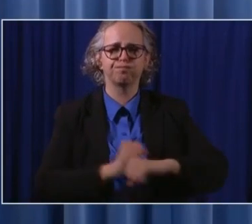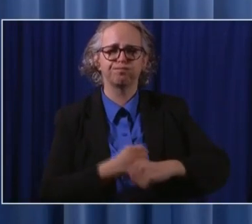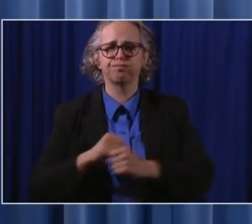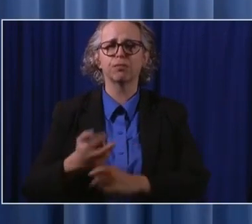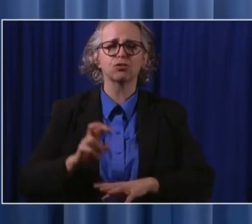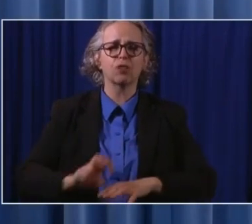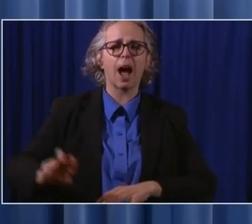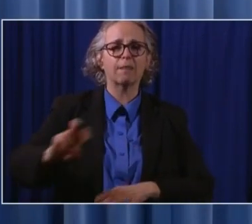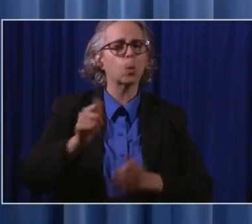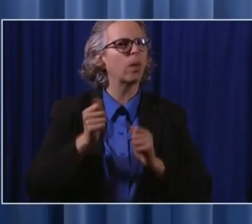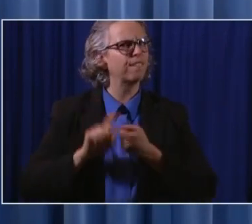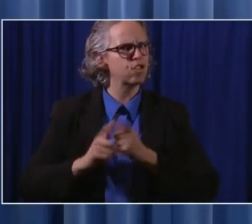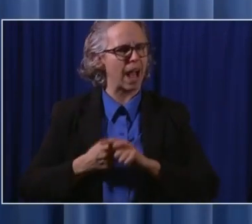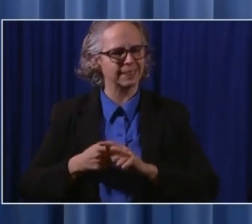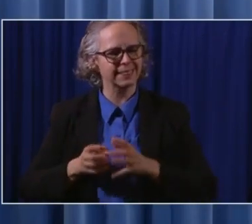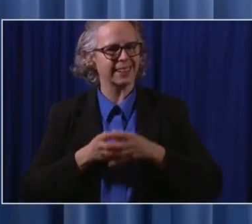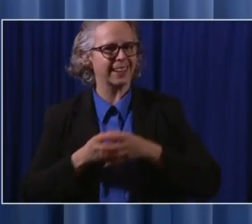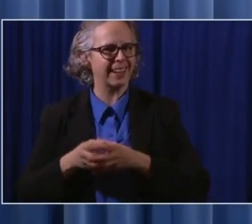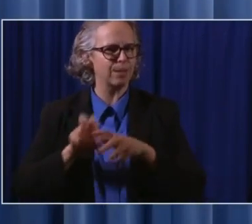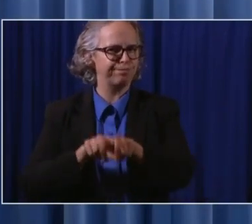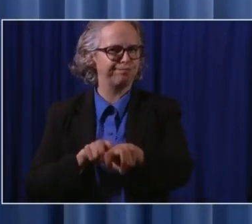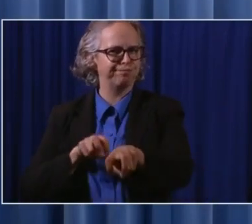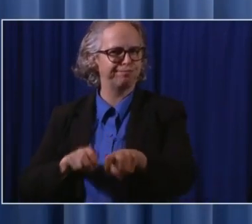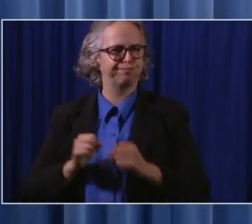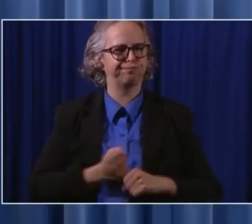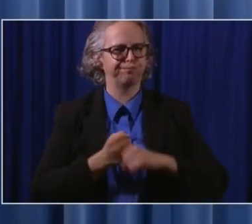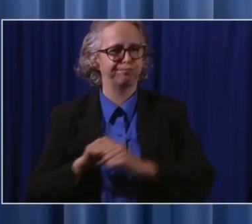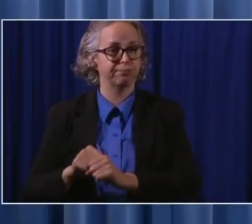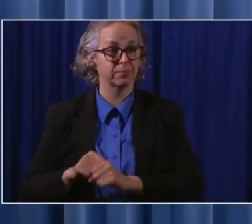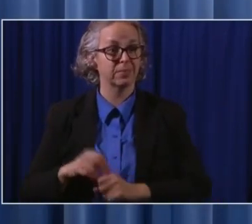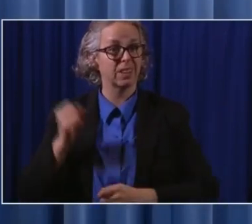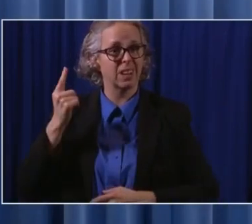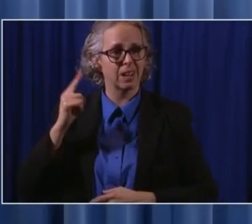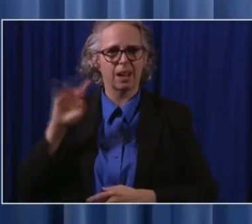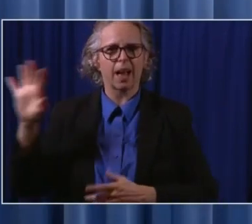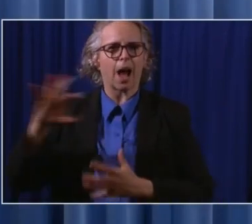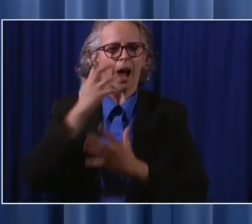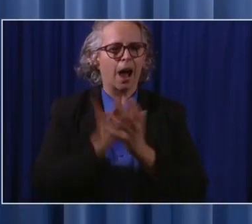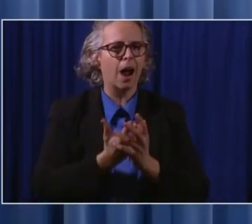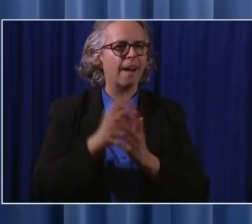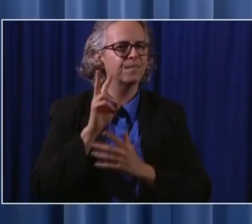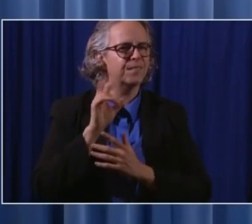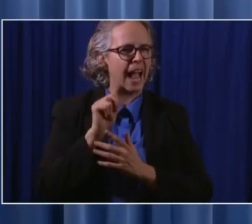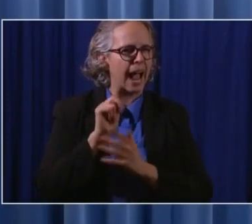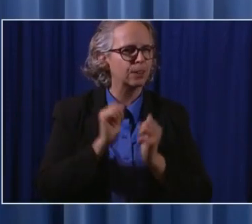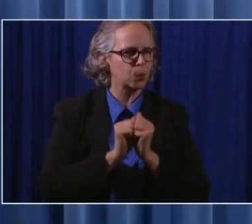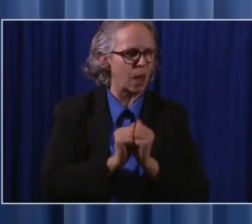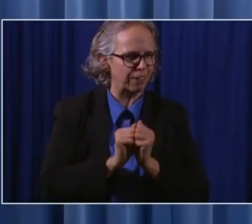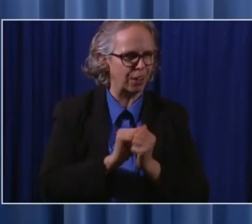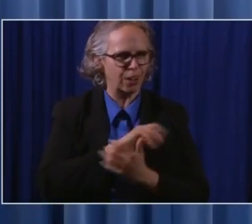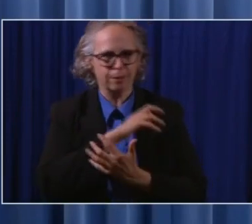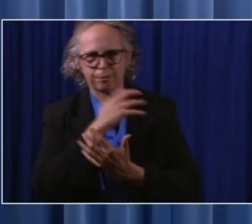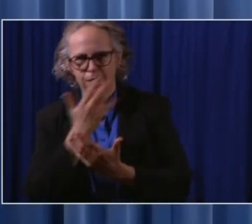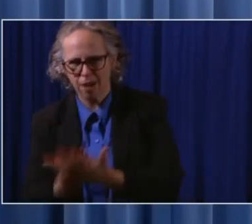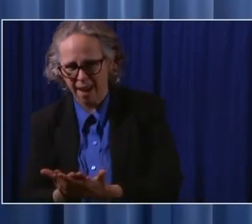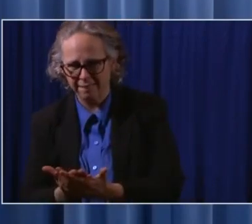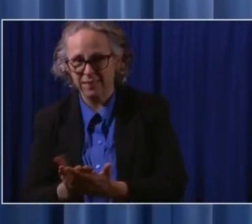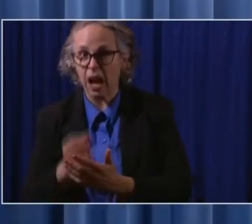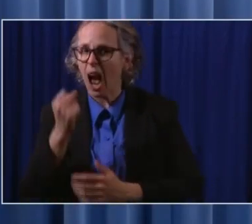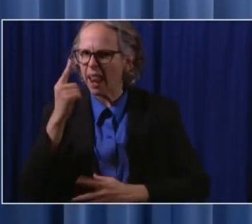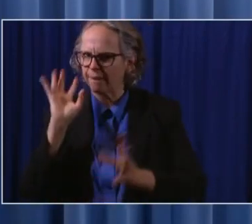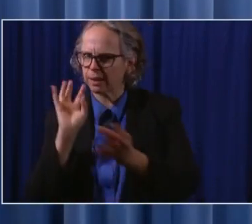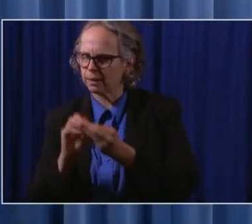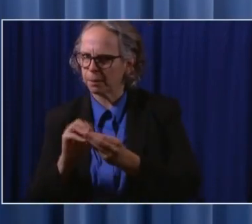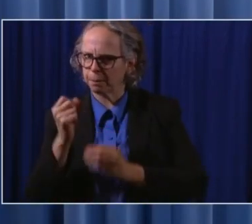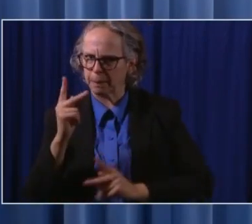July 14th. They all traveled in a van together, and then they developed symptoms. 11 people are on the trip. 9 of them are sick and